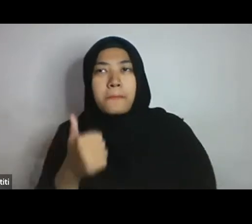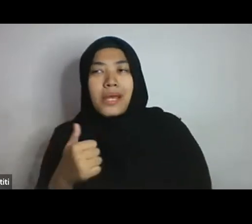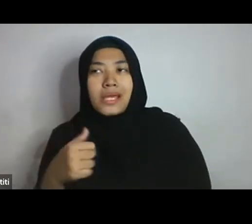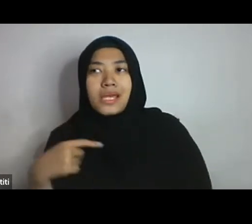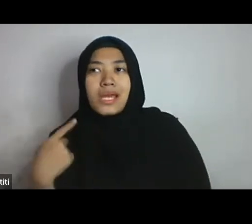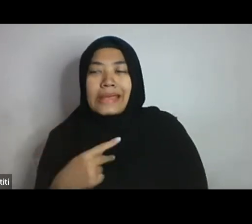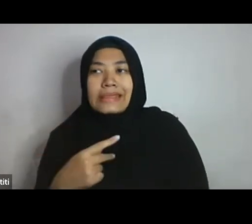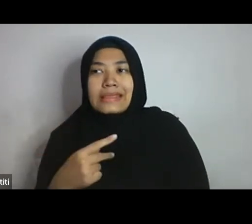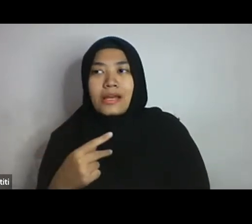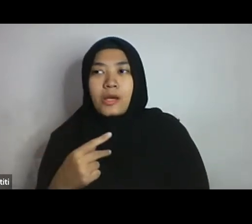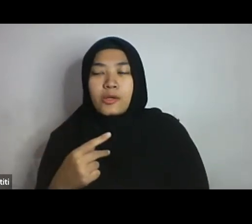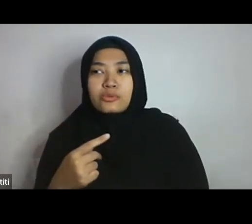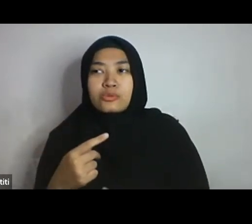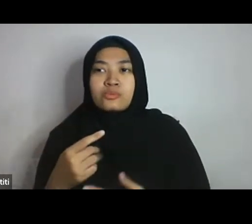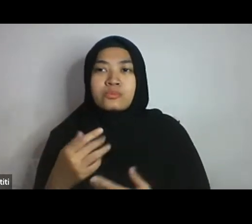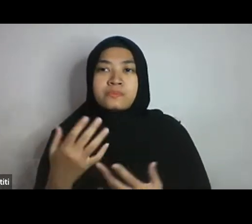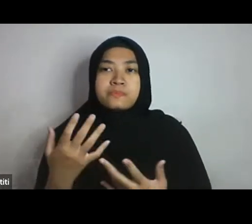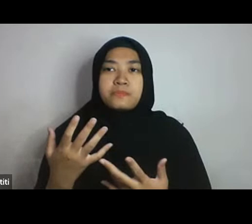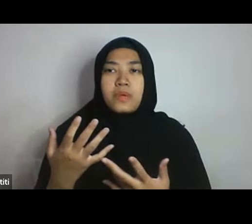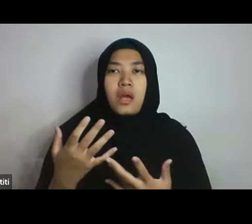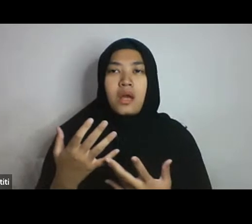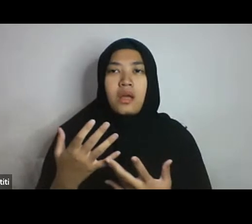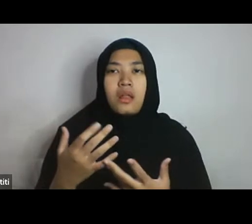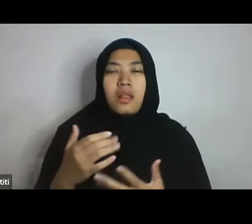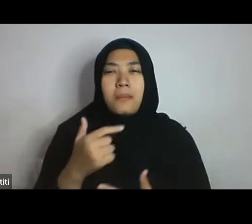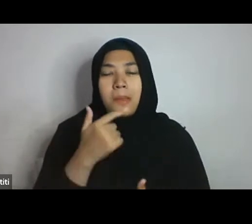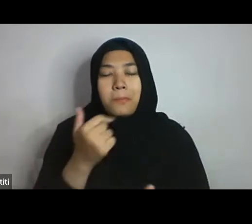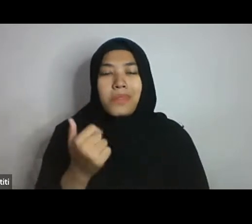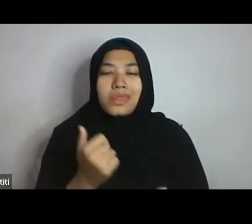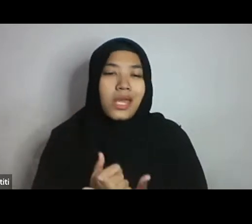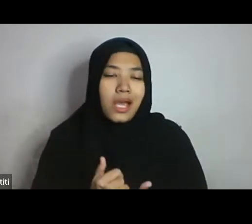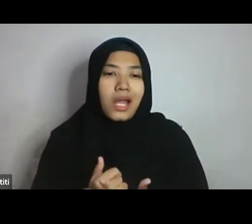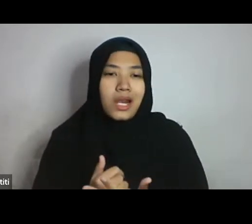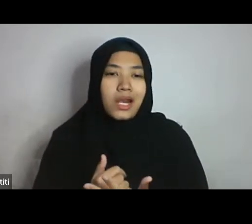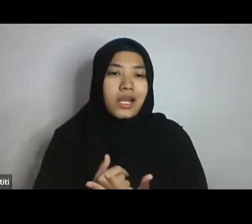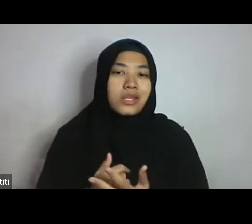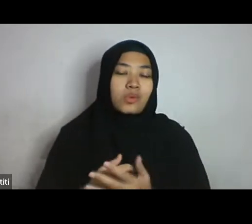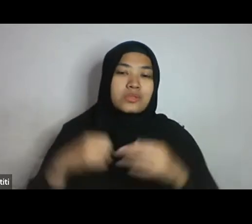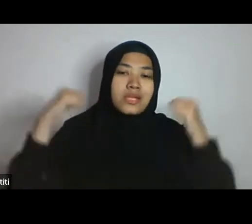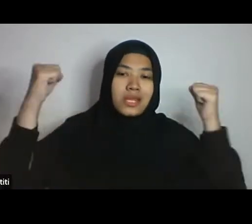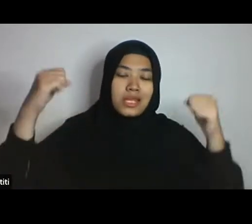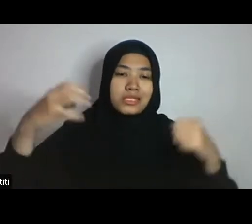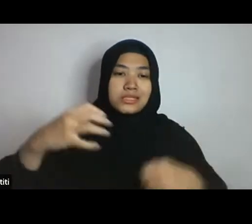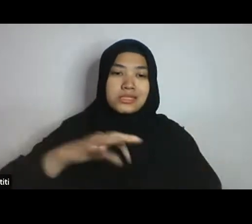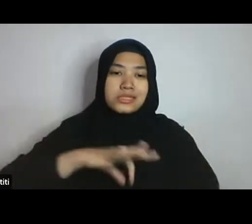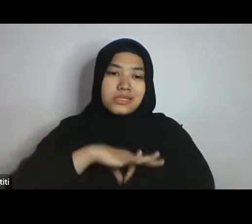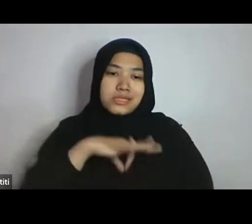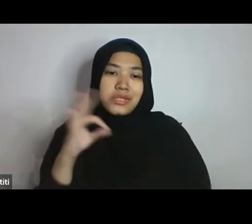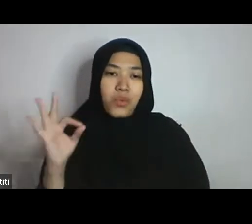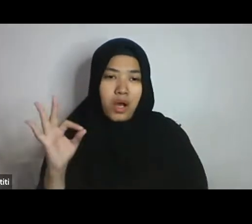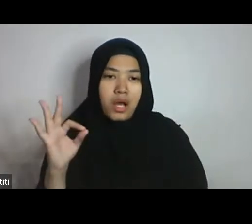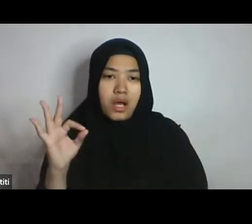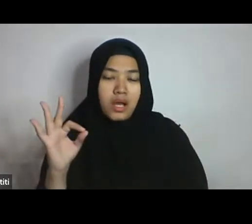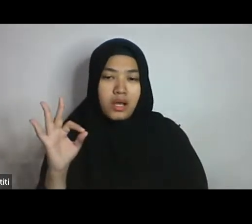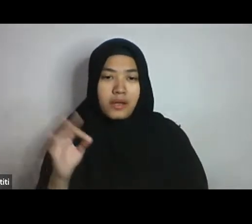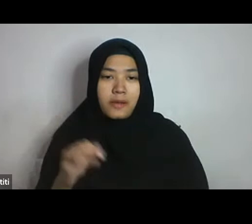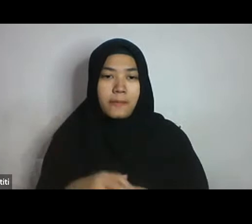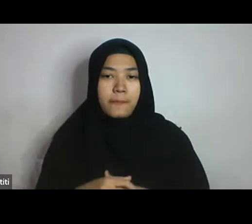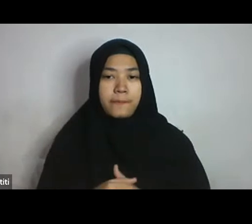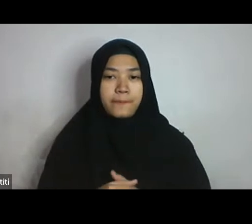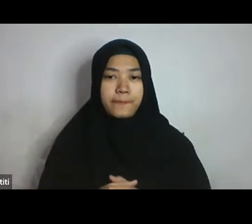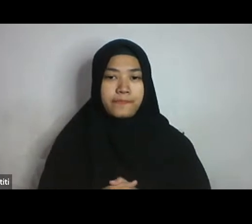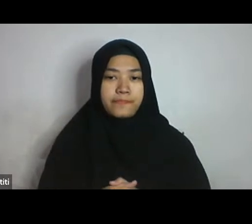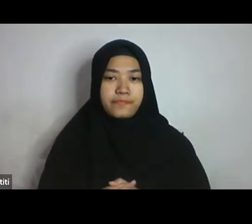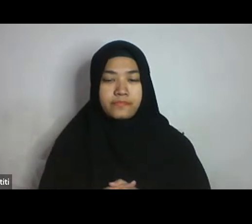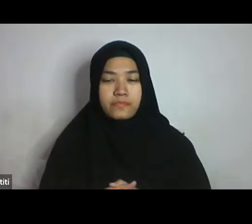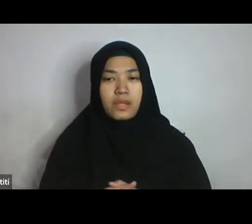And we hope that with lots of activism, we can change that. Because loss of quality of life, loss of DALIs related